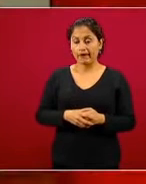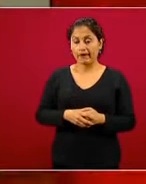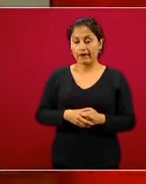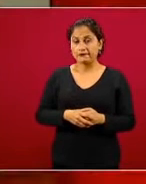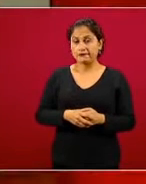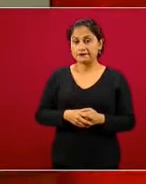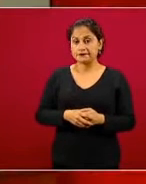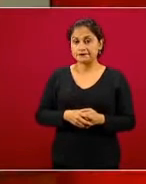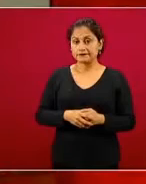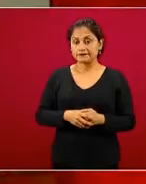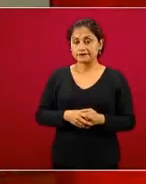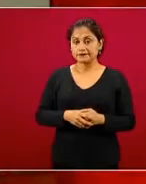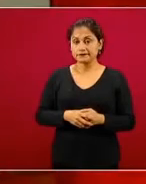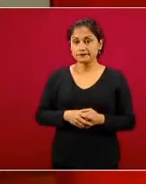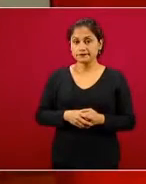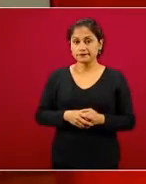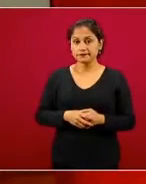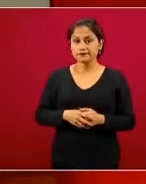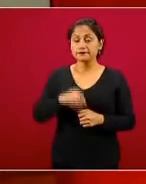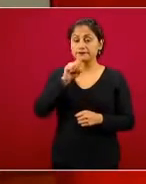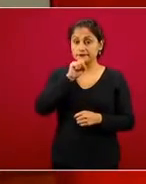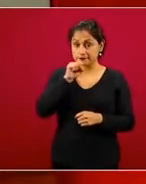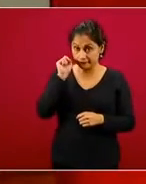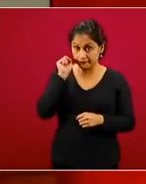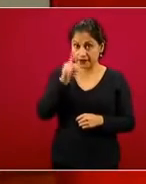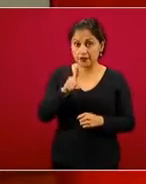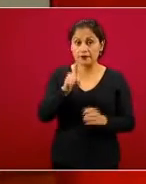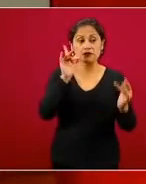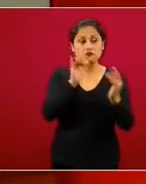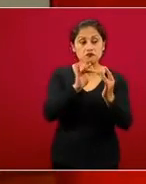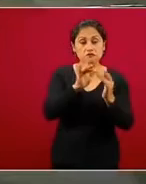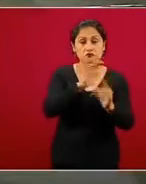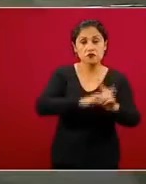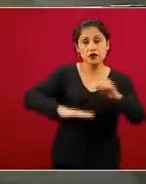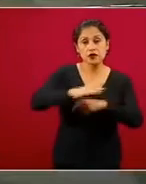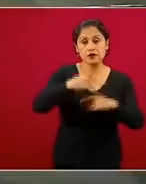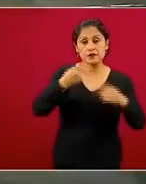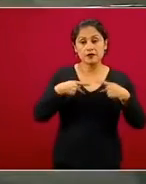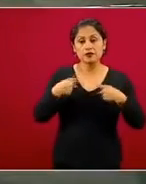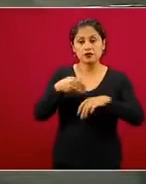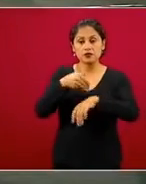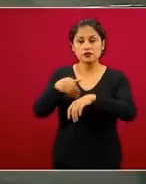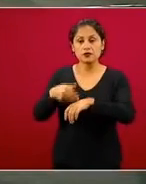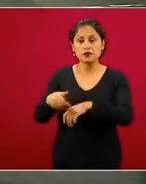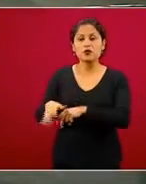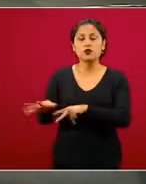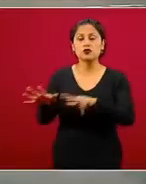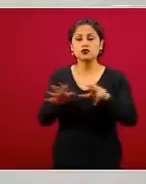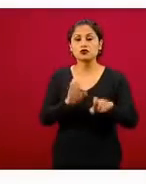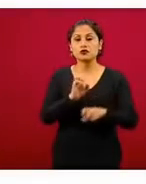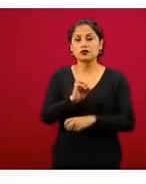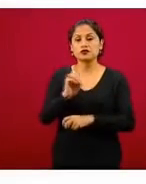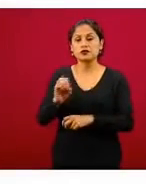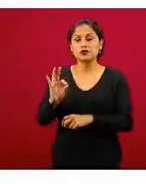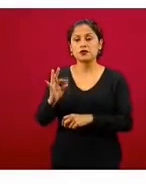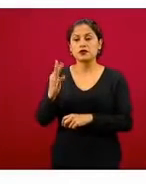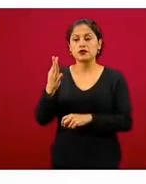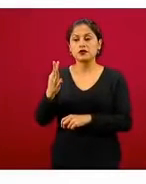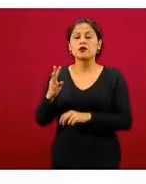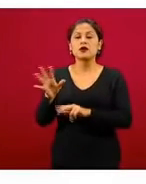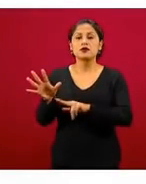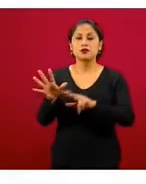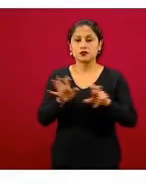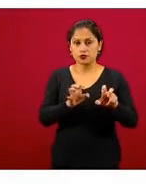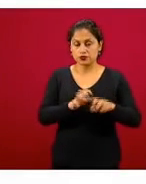Finally, one of the first methods that we used to contact and communicate with